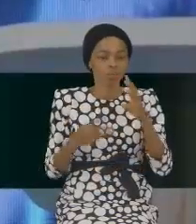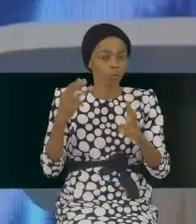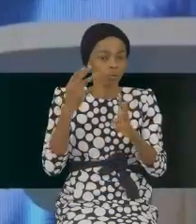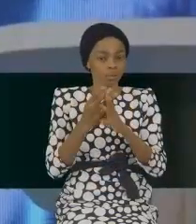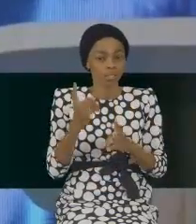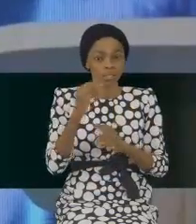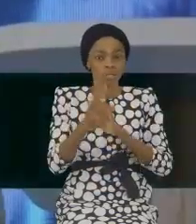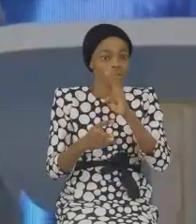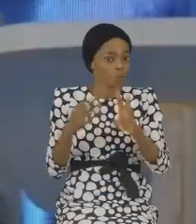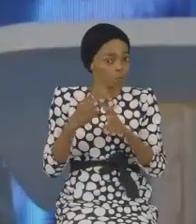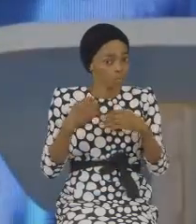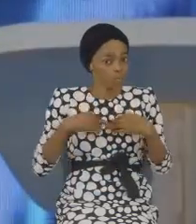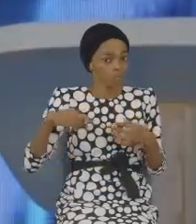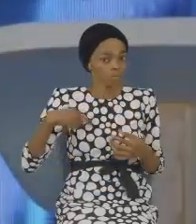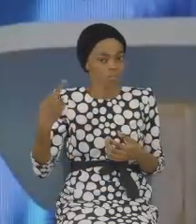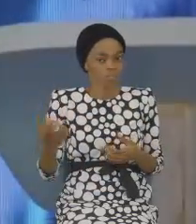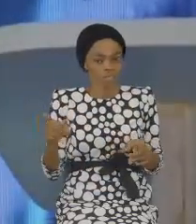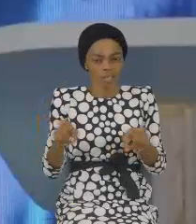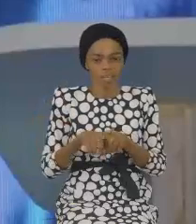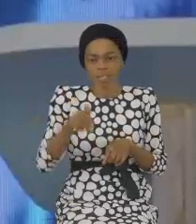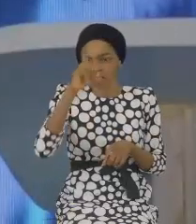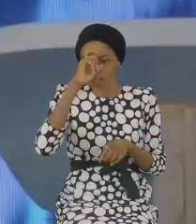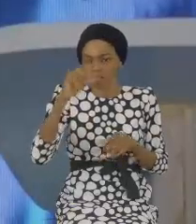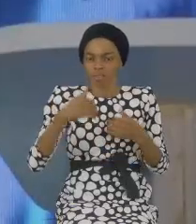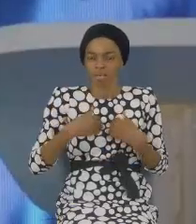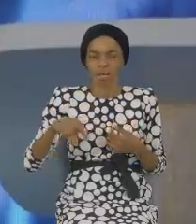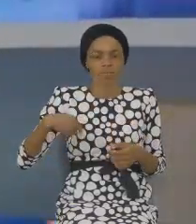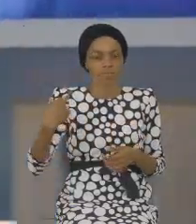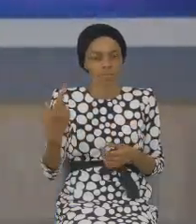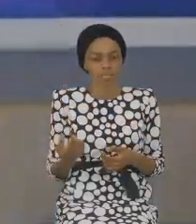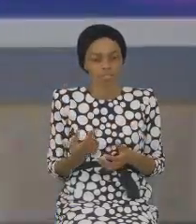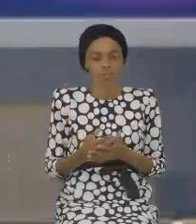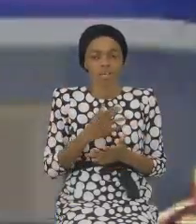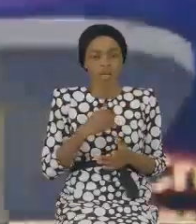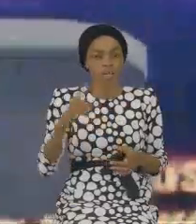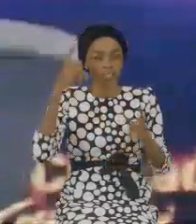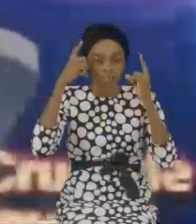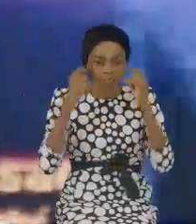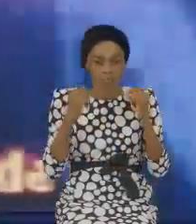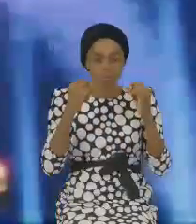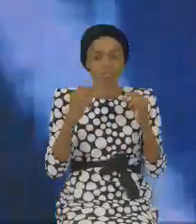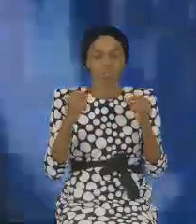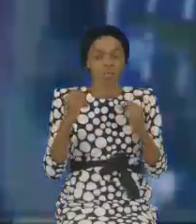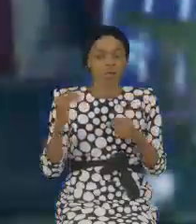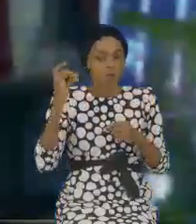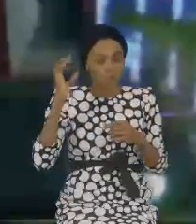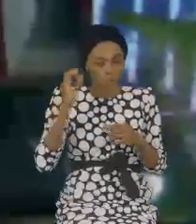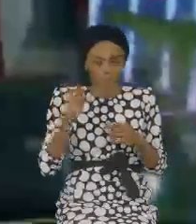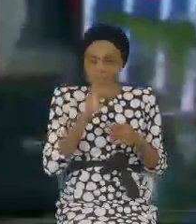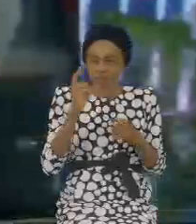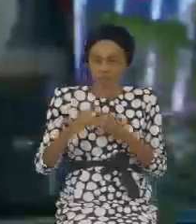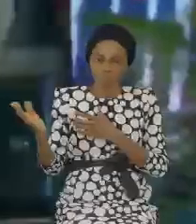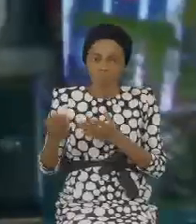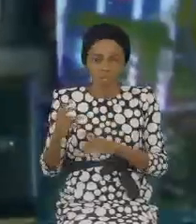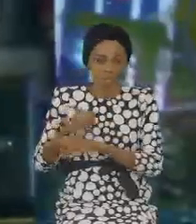has religion, like Egypt had religion. And Moses was to bring them out of